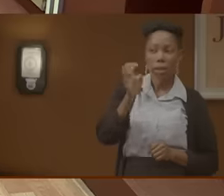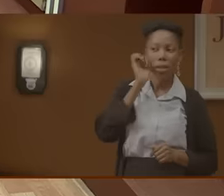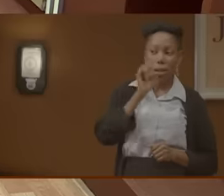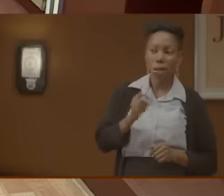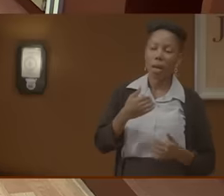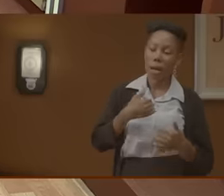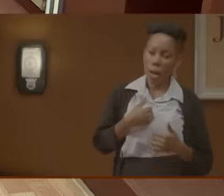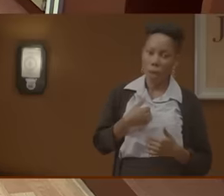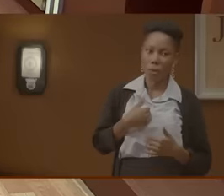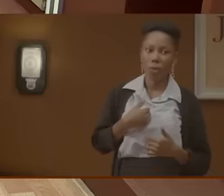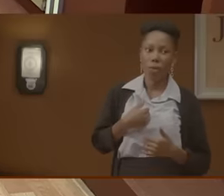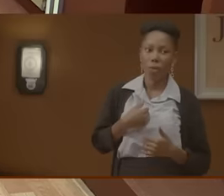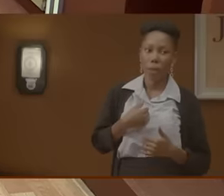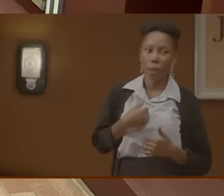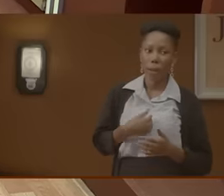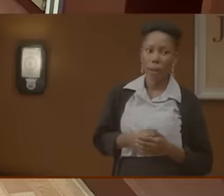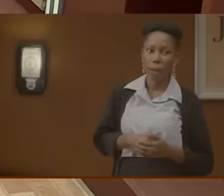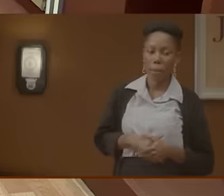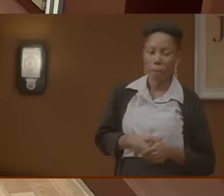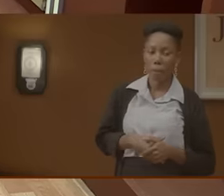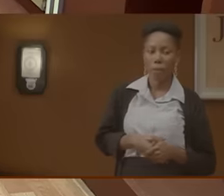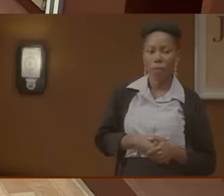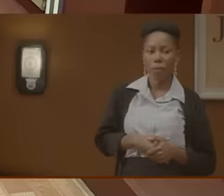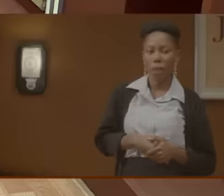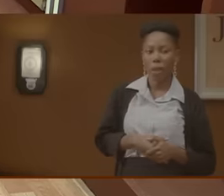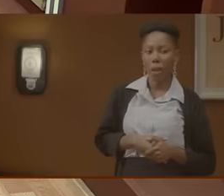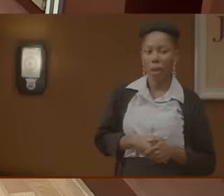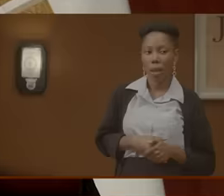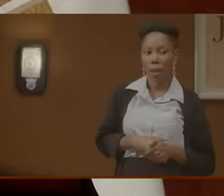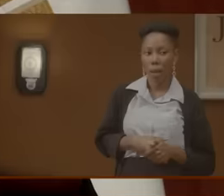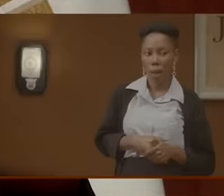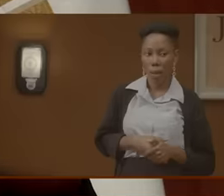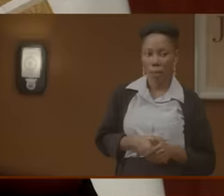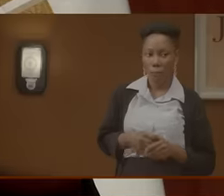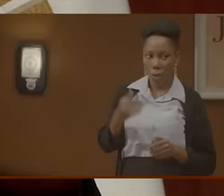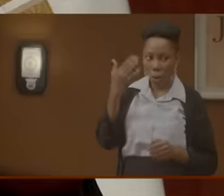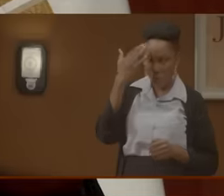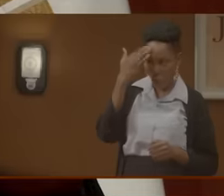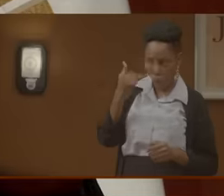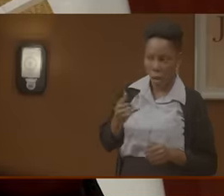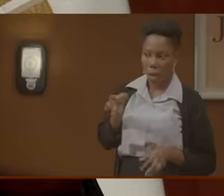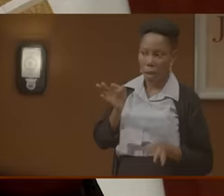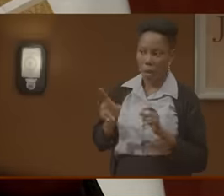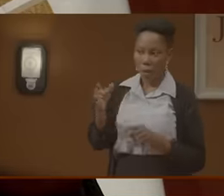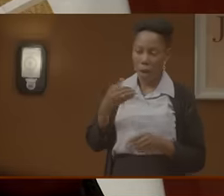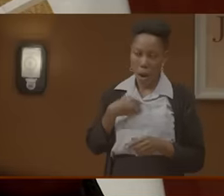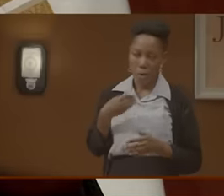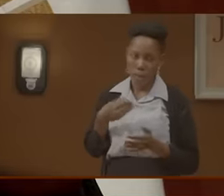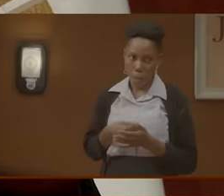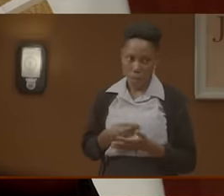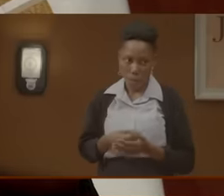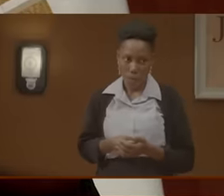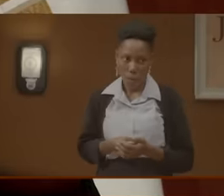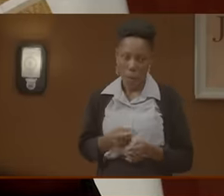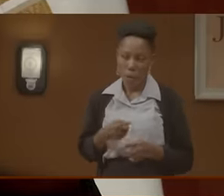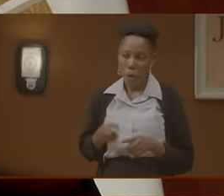she support me for food for now. Do you understand what I said? That is when you are making income, right?